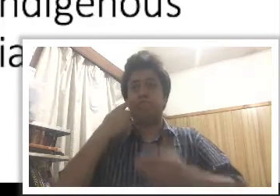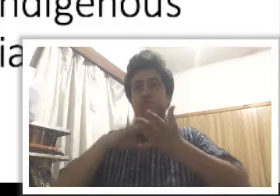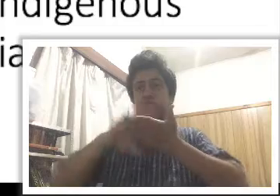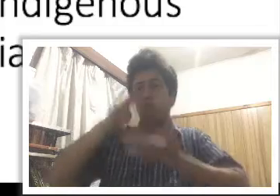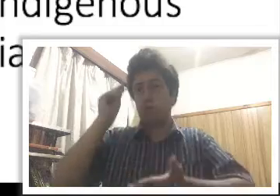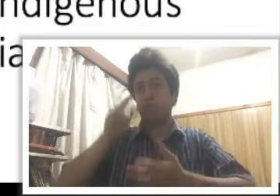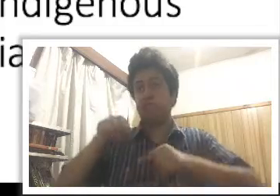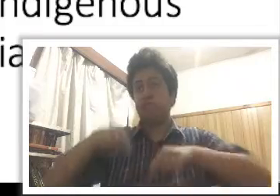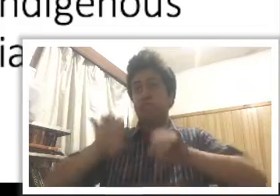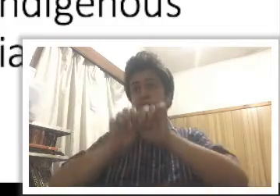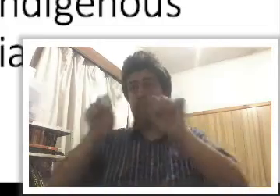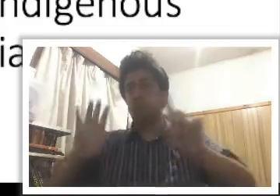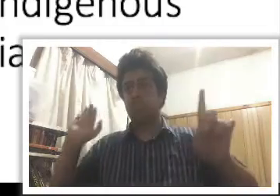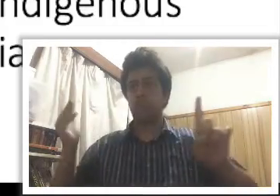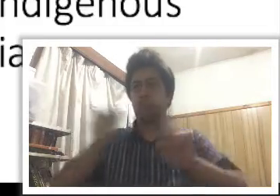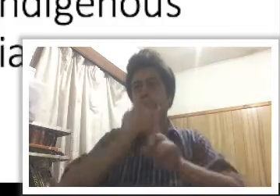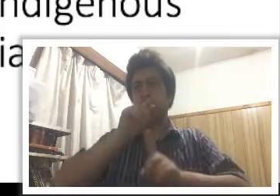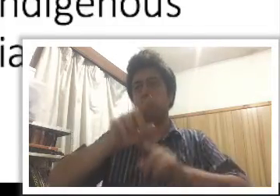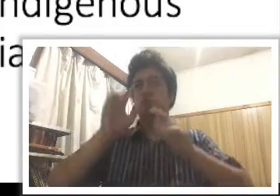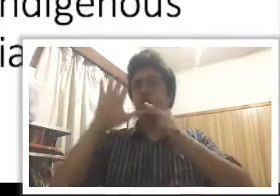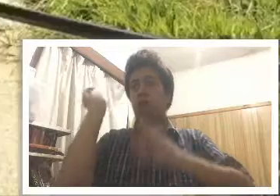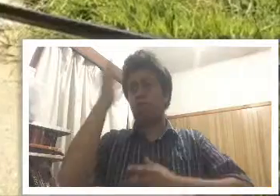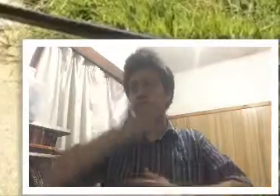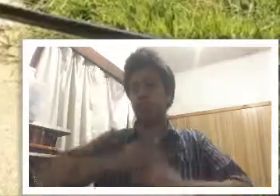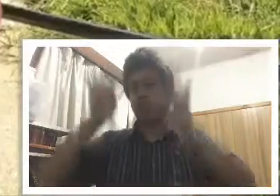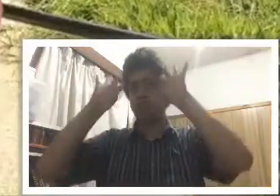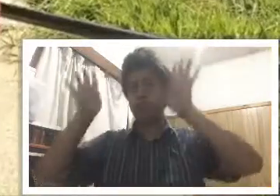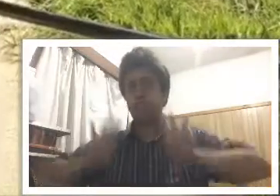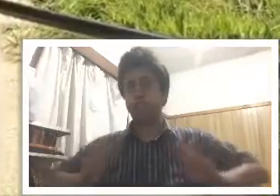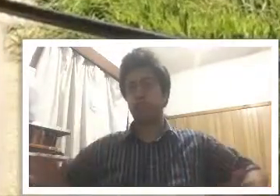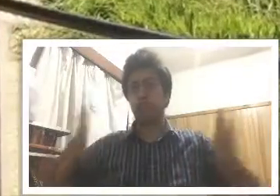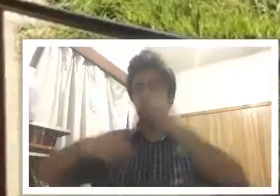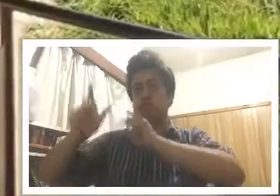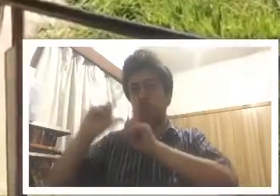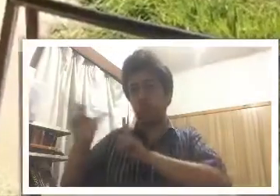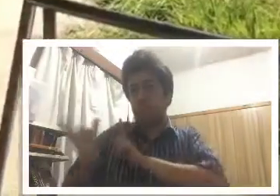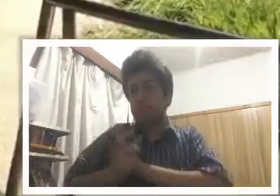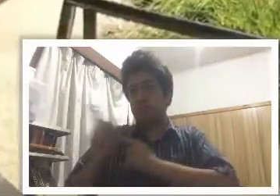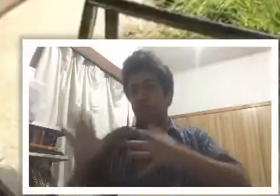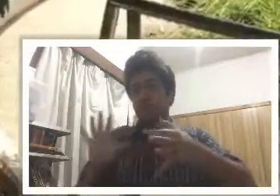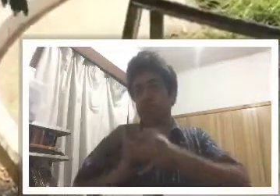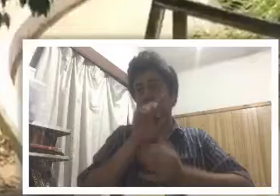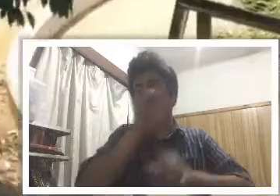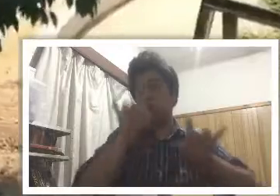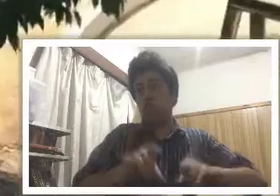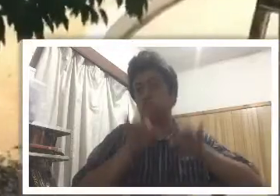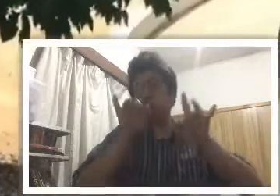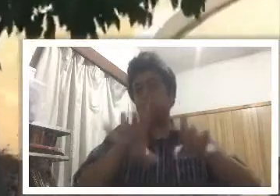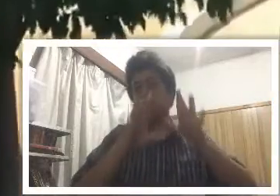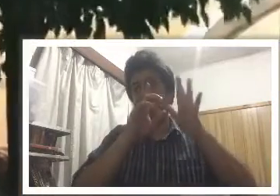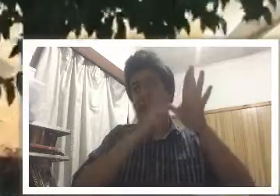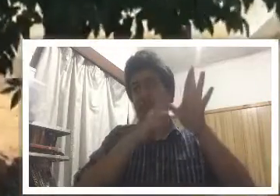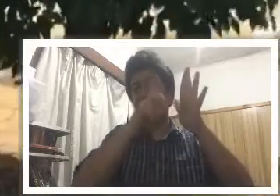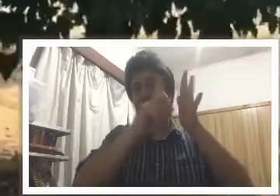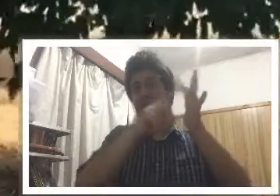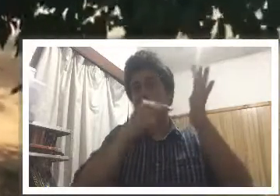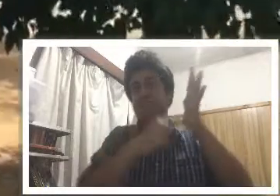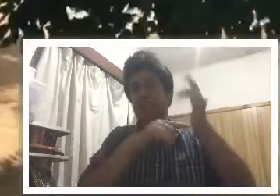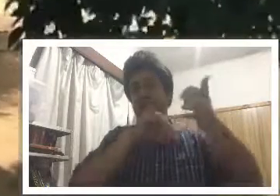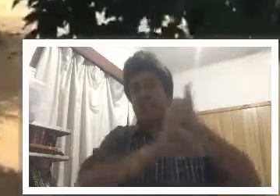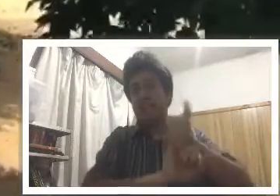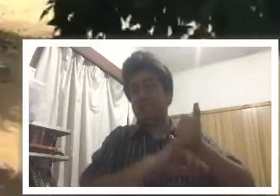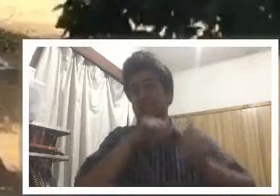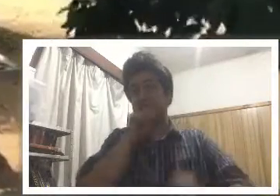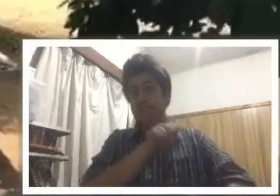between Indigenous and non-Indigenous Australians. Our aim is to teach our students to respect and understand the